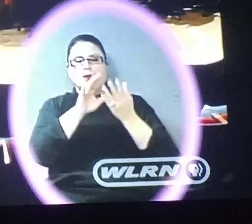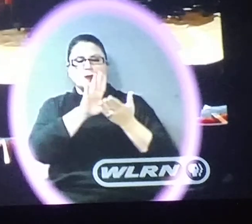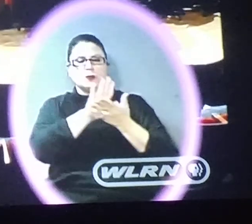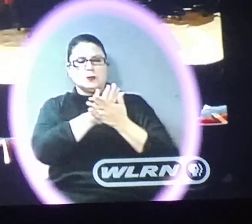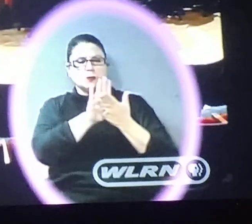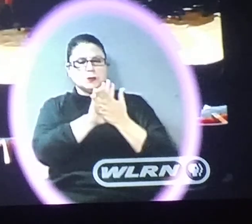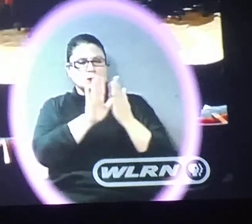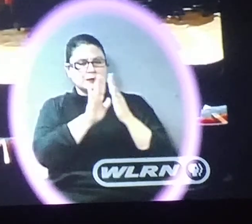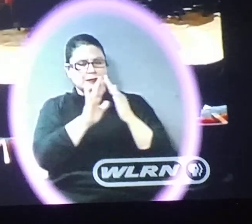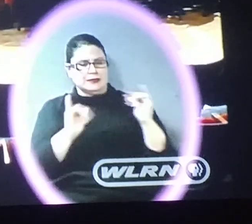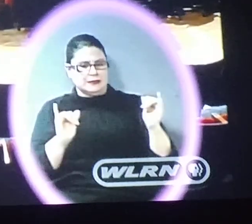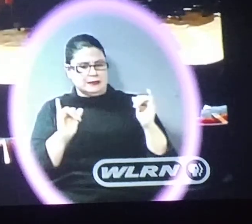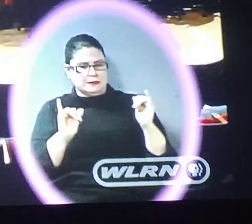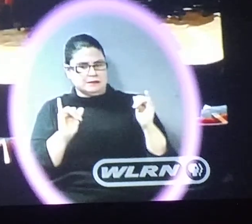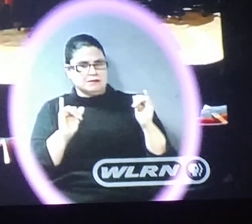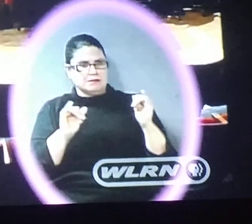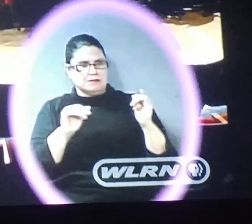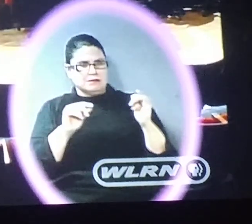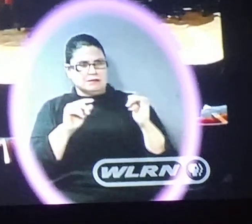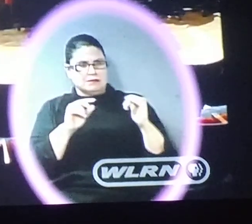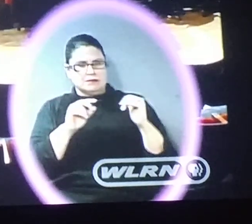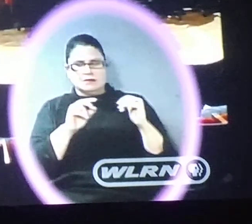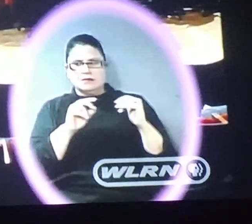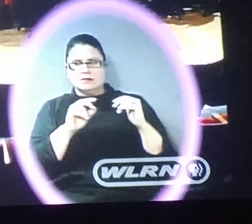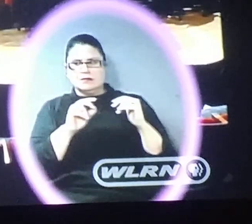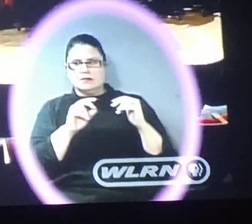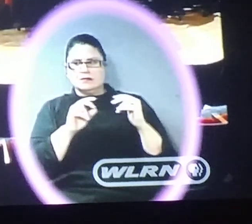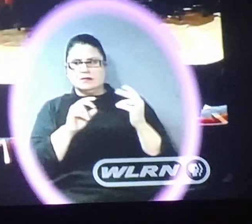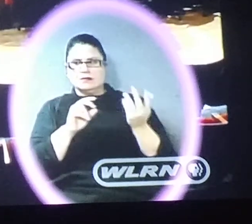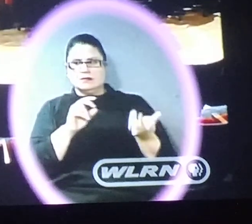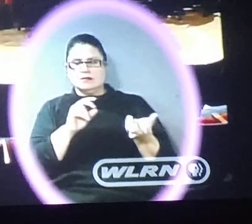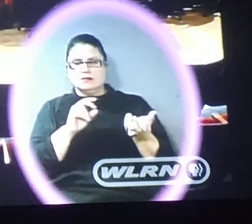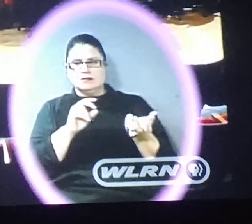it. Does it have one, or this is the context for it?